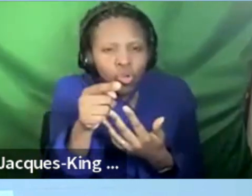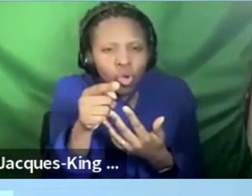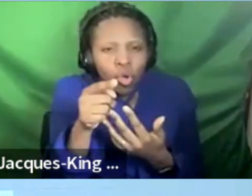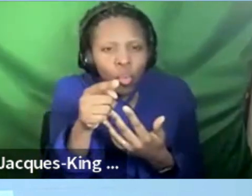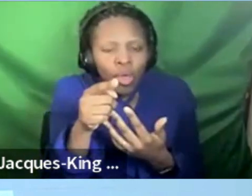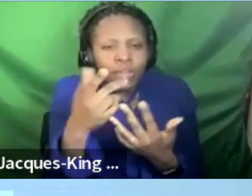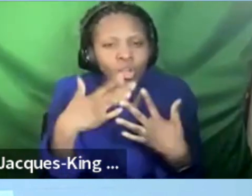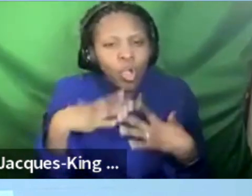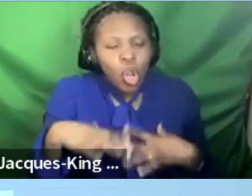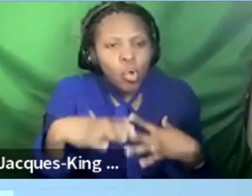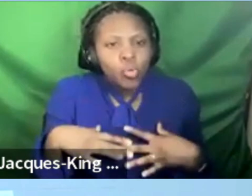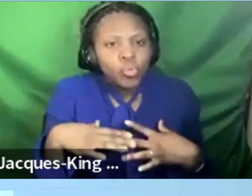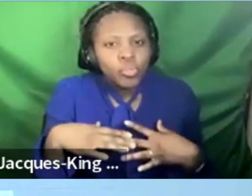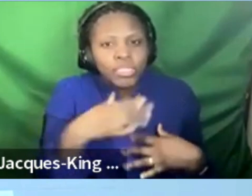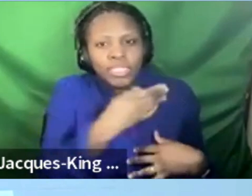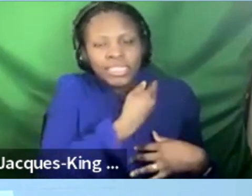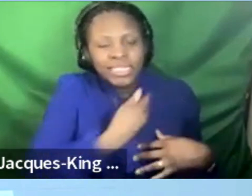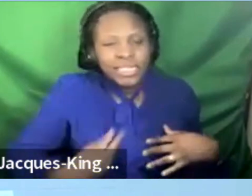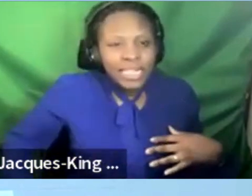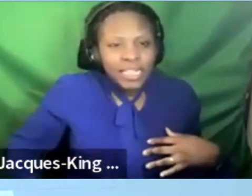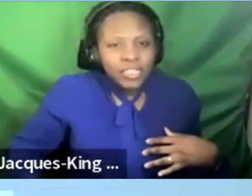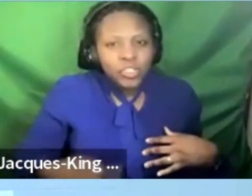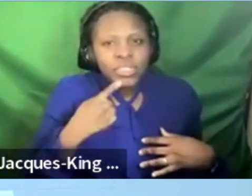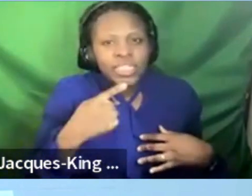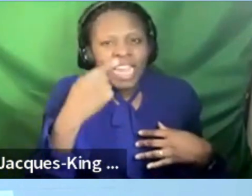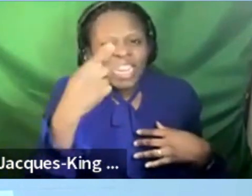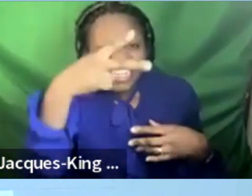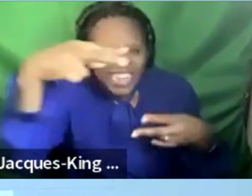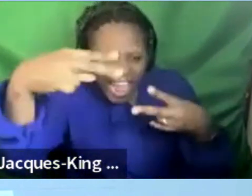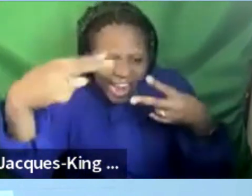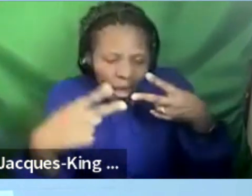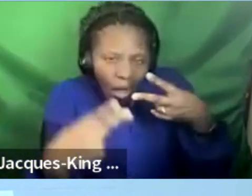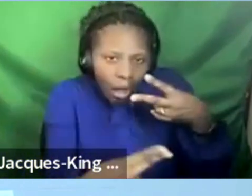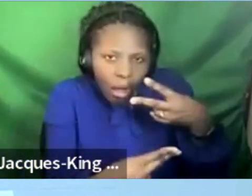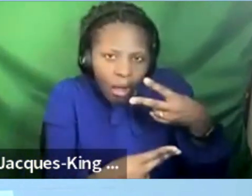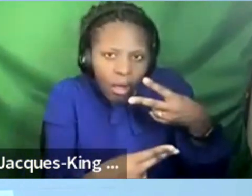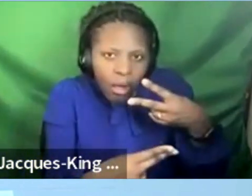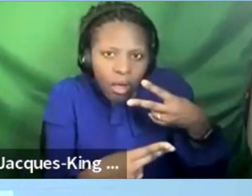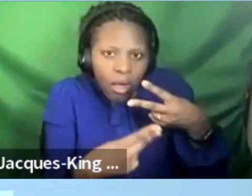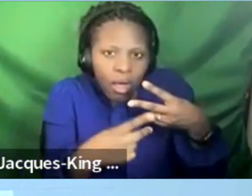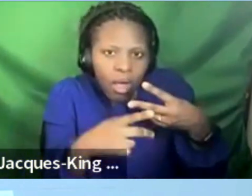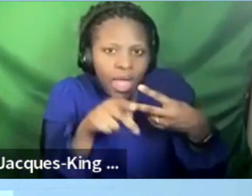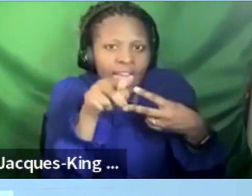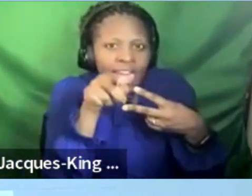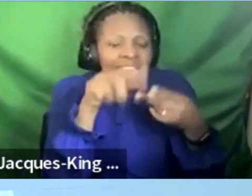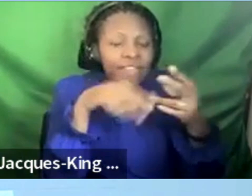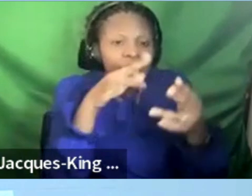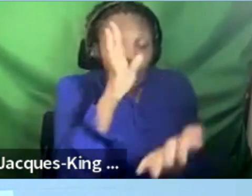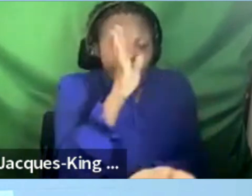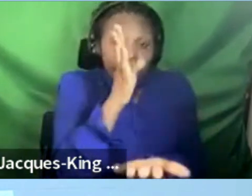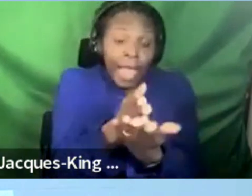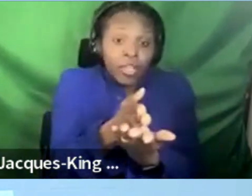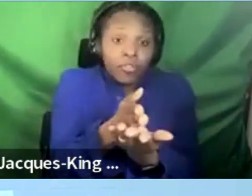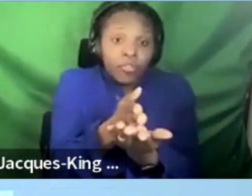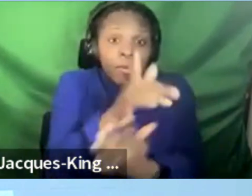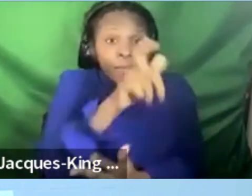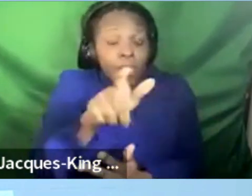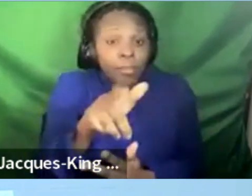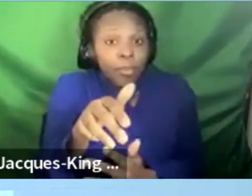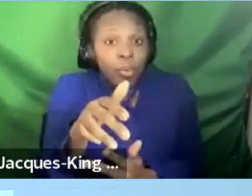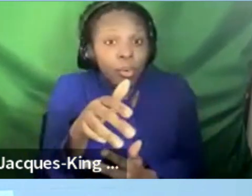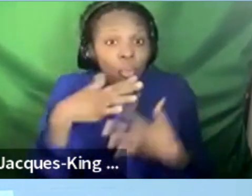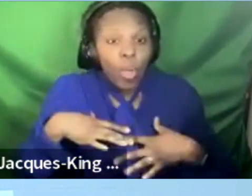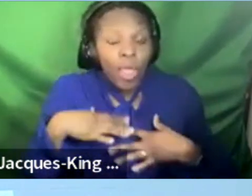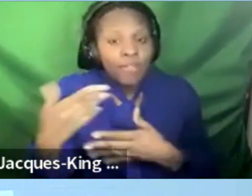clothes with a little bit of a sash to suggest a toga. So, you know, if we take that as accurate as what people were wearing